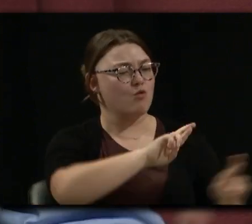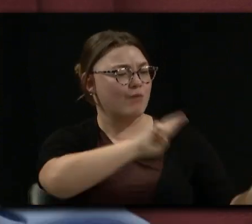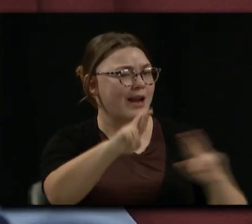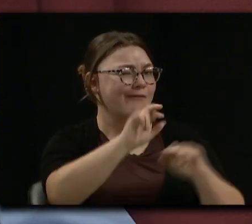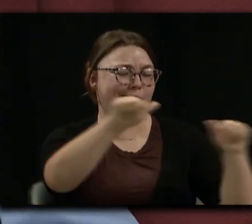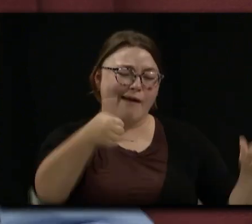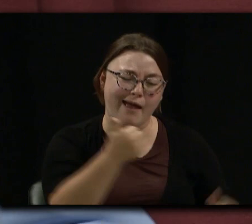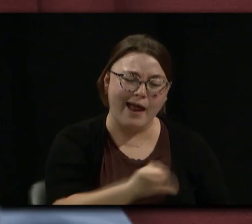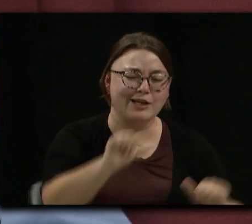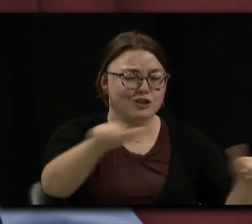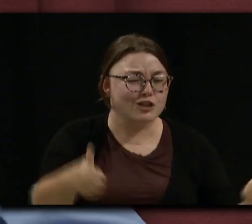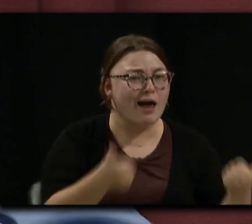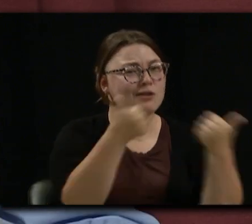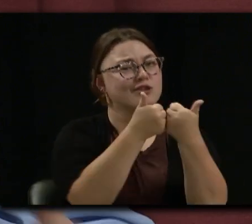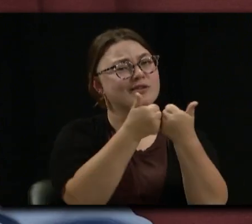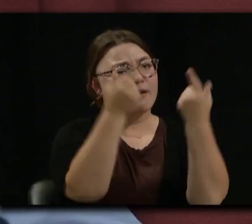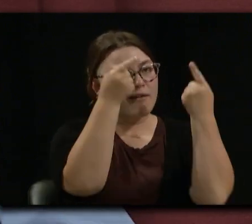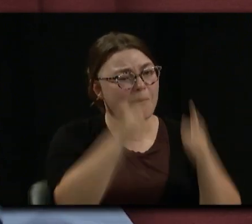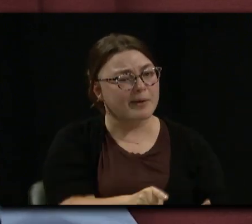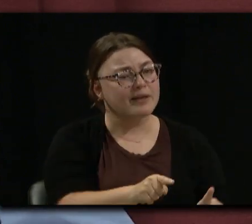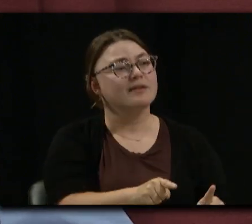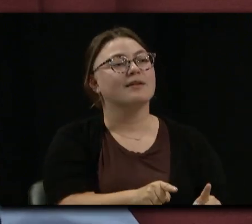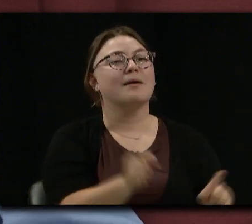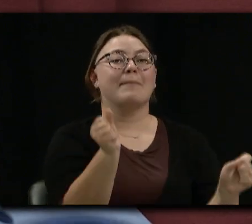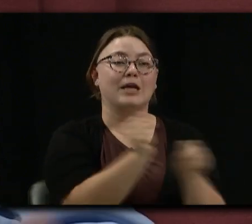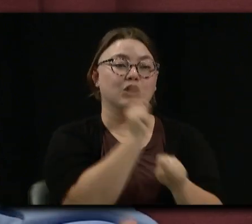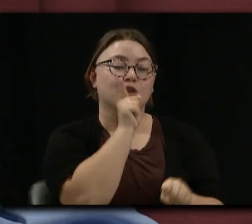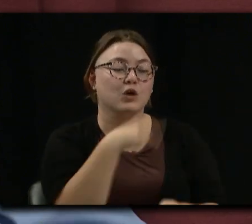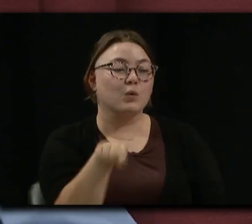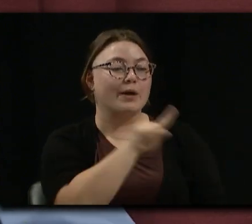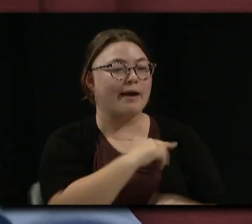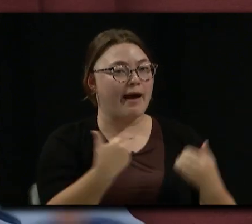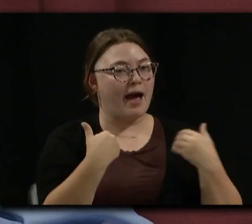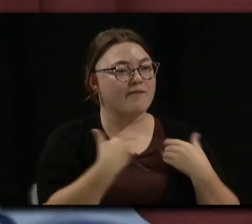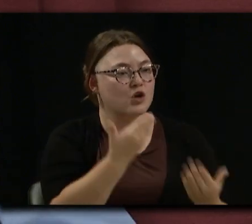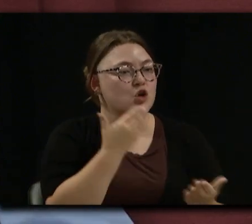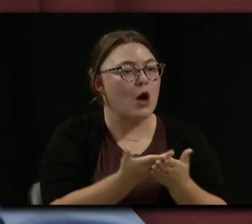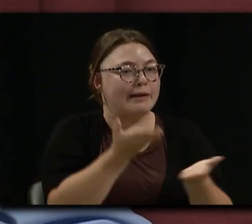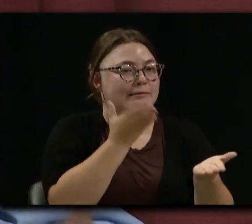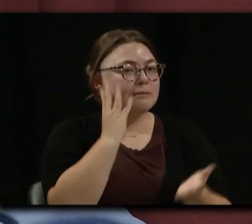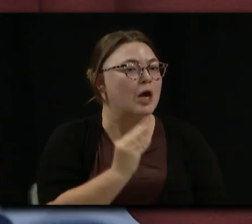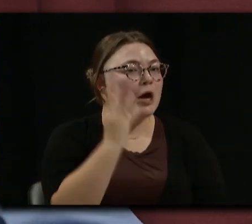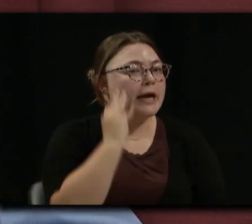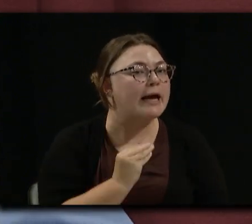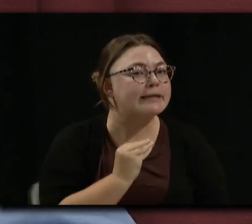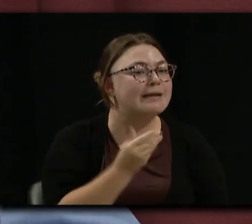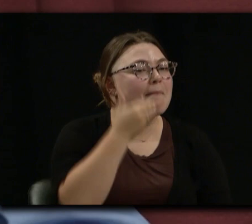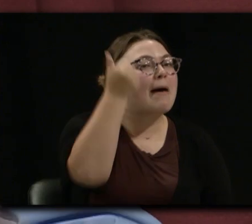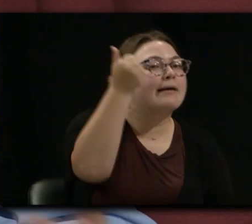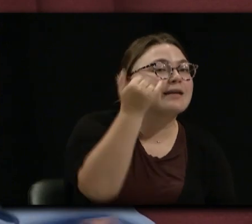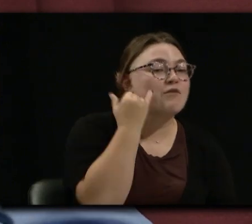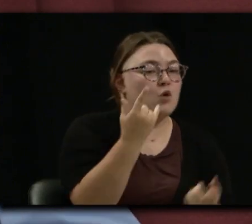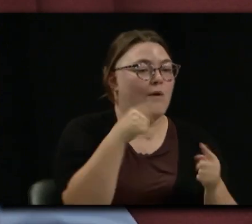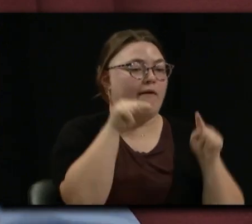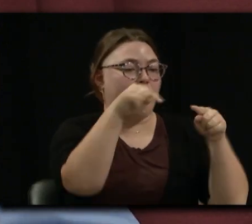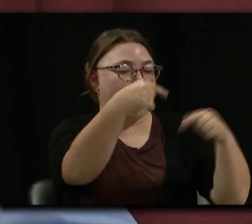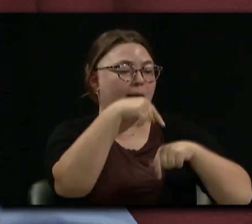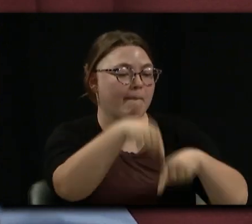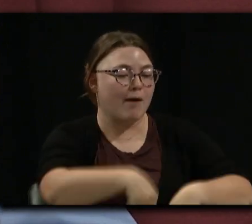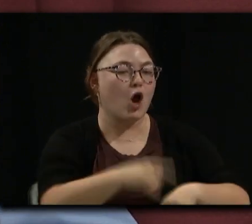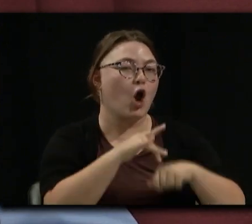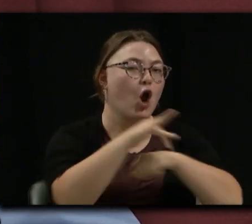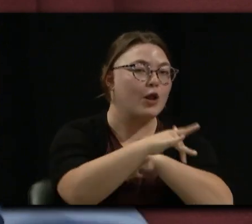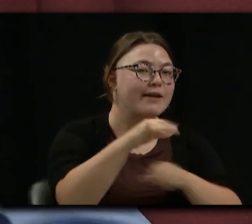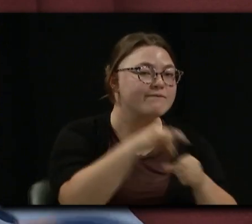but more importantly, that we provide the best experience for the voters, whether they want to come in and early vote, they want to vote by